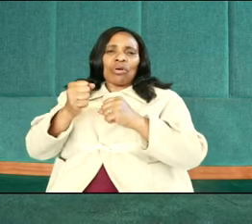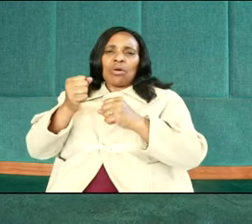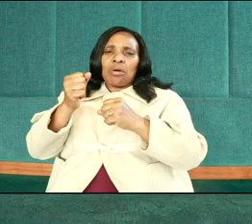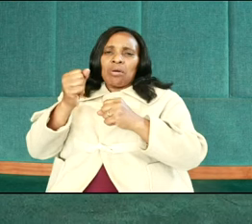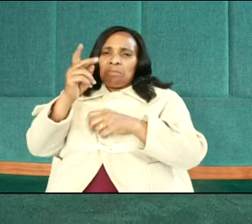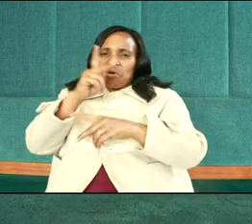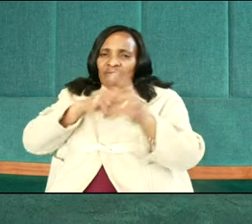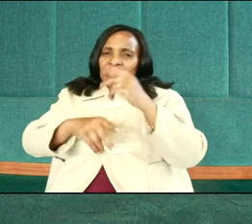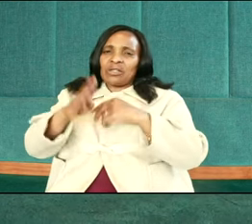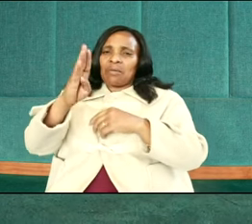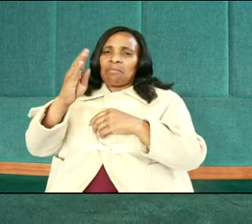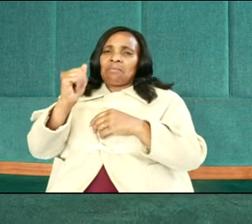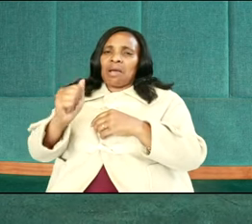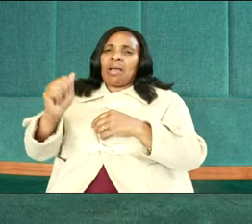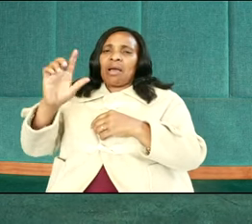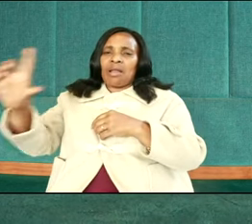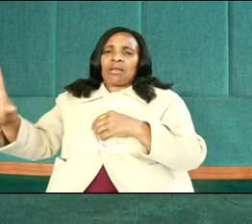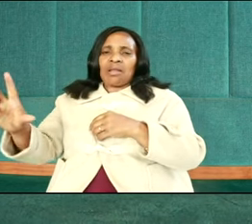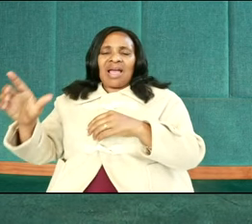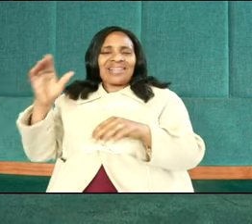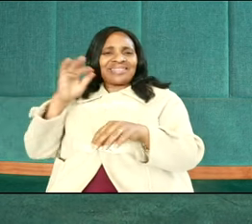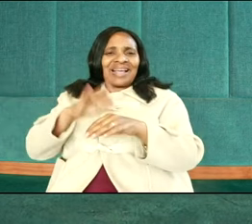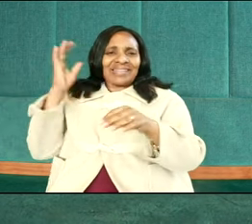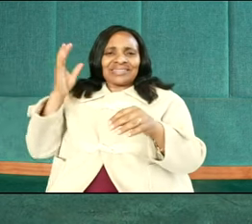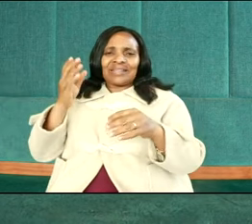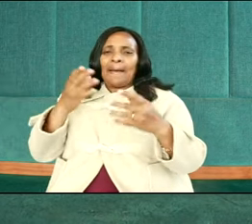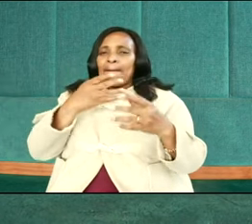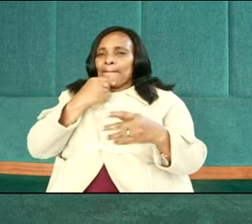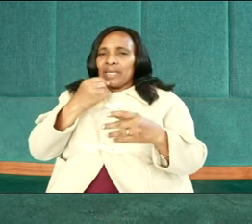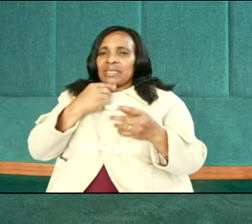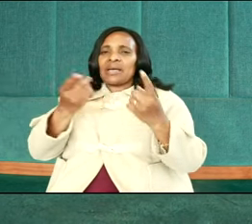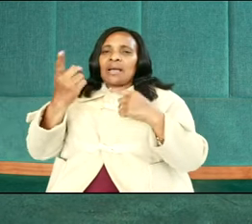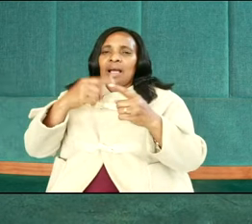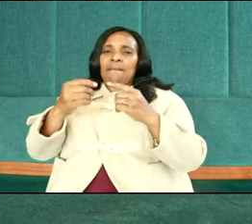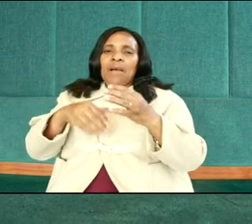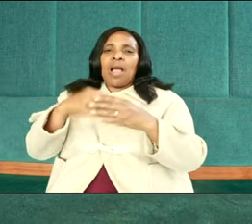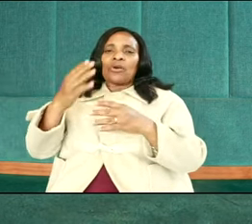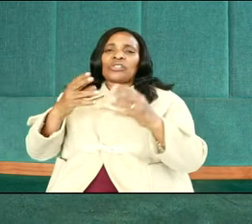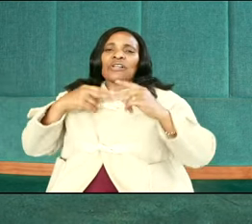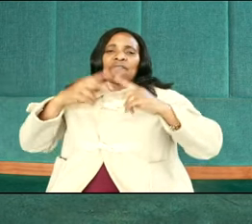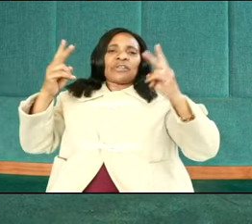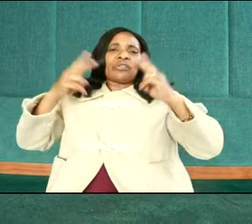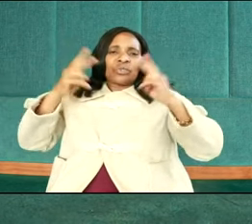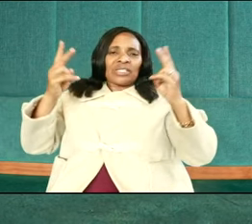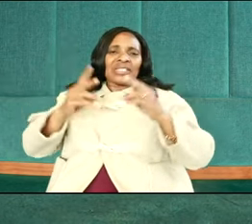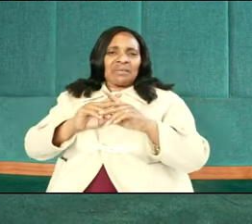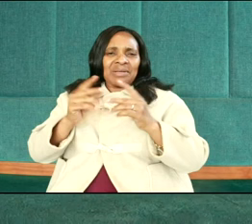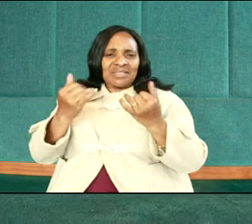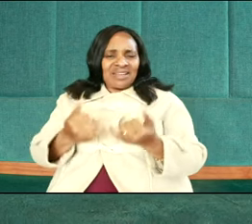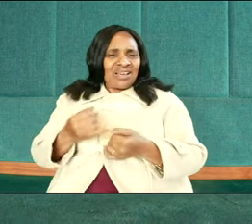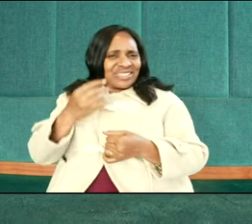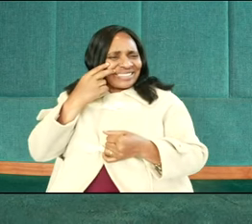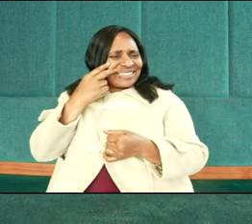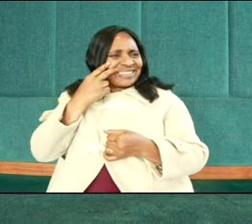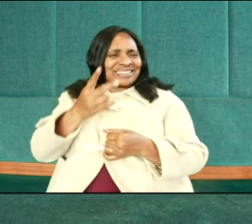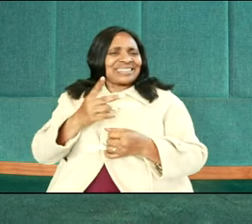you know, he has stuck it to the man, you know, and has come out victorious, right? But then he flees.